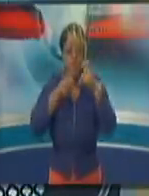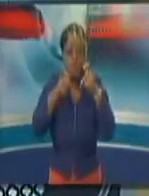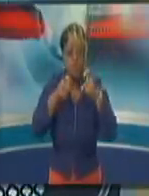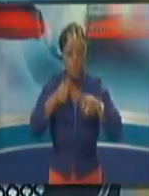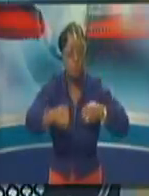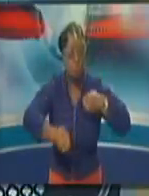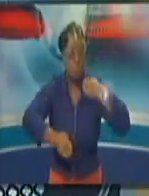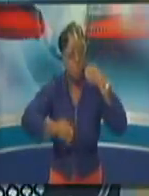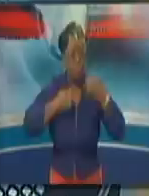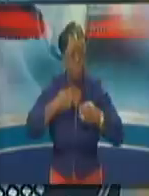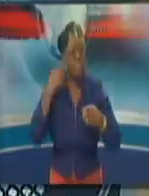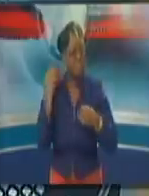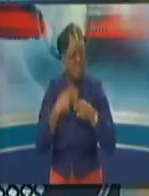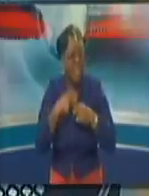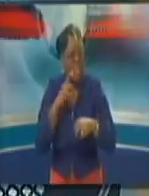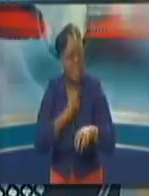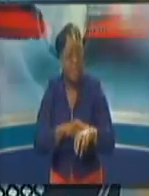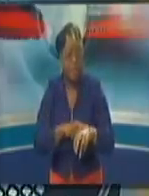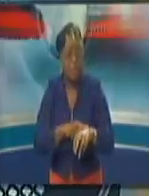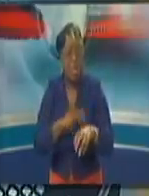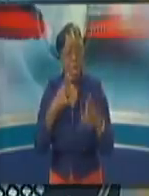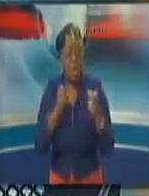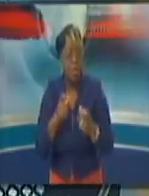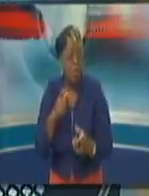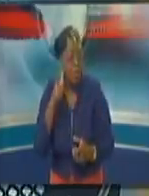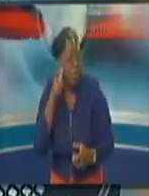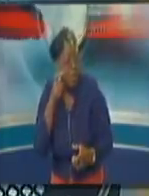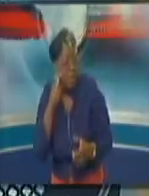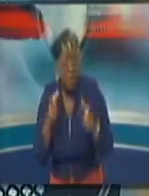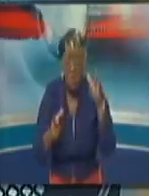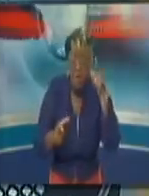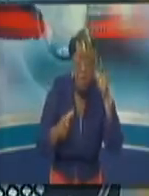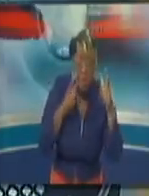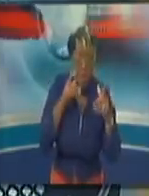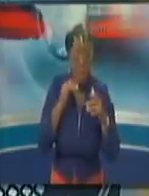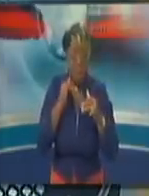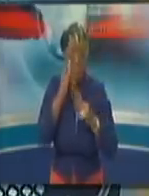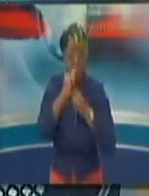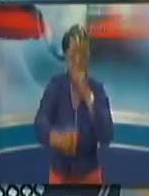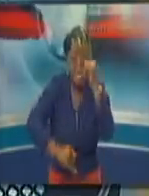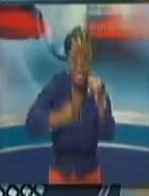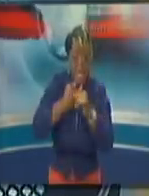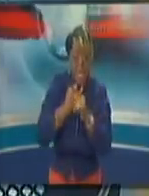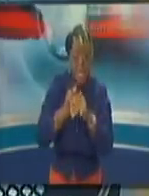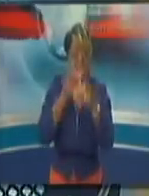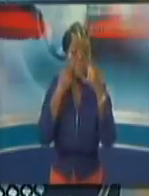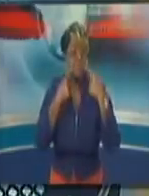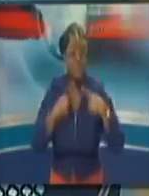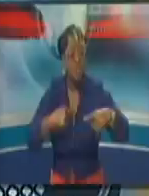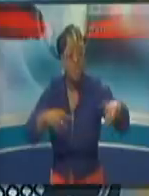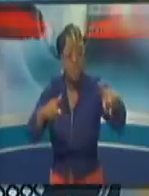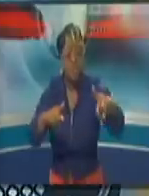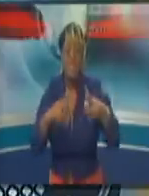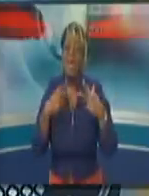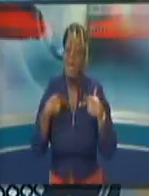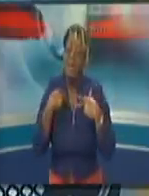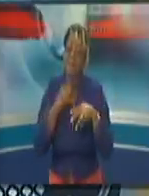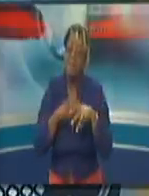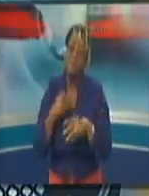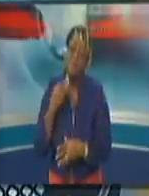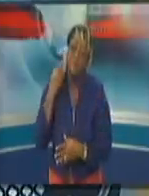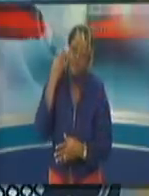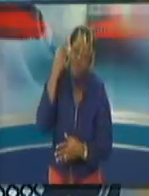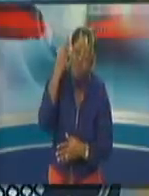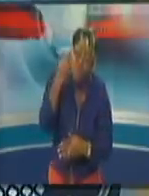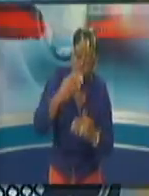difficult times, and from what we're hearing in the international news, this may be with us for a while, so we have to